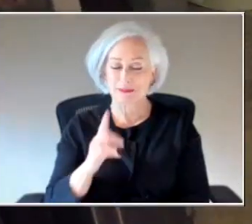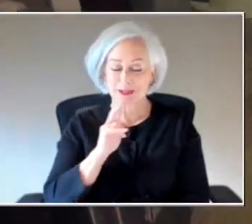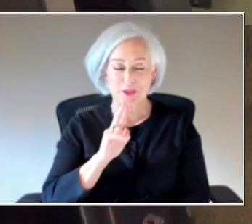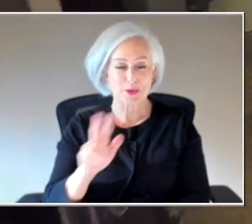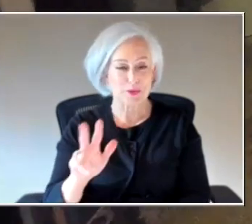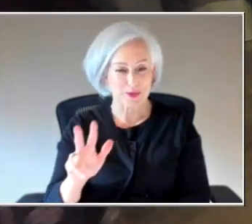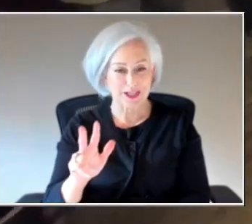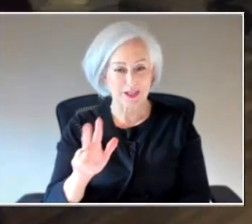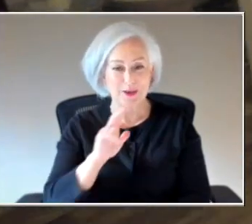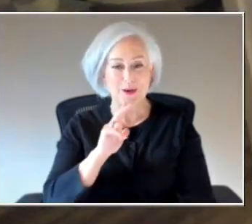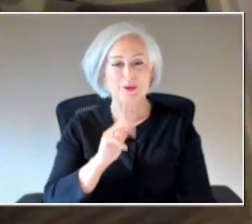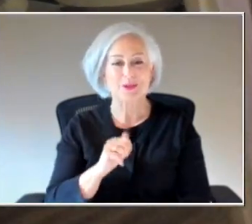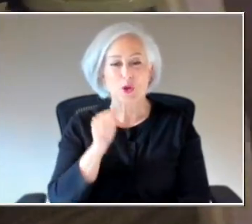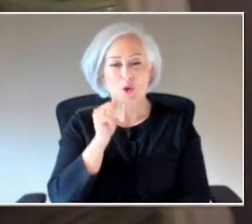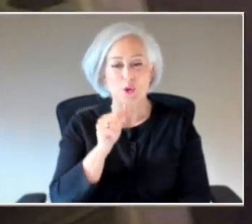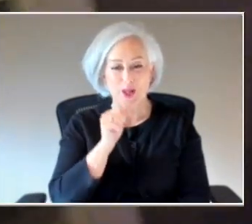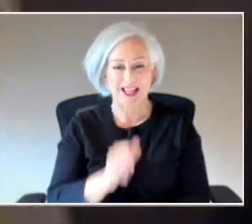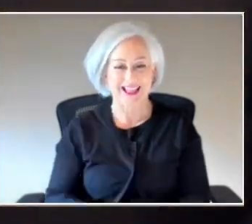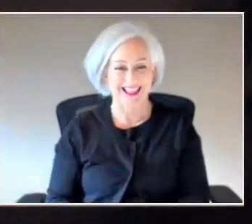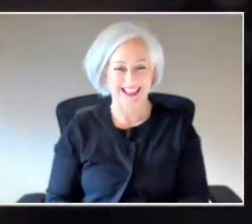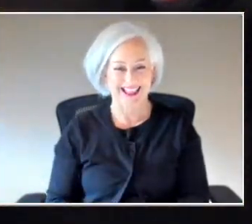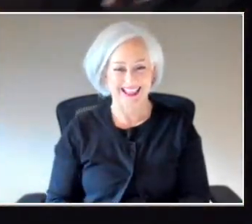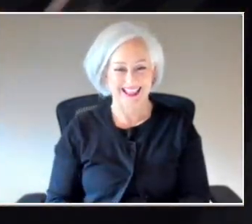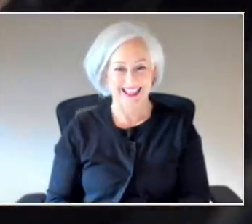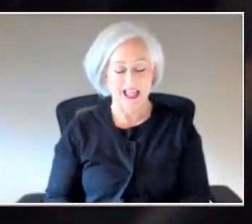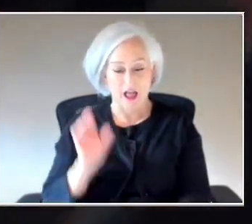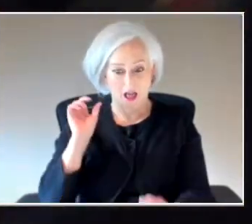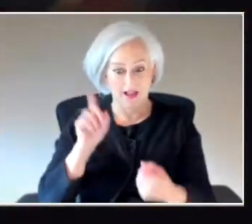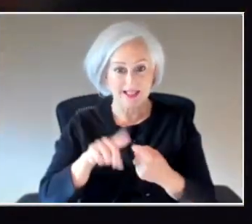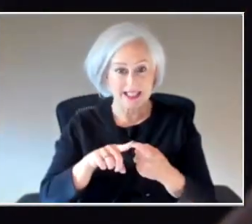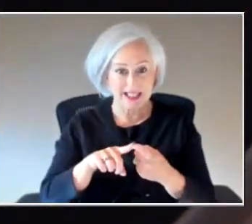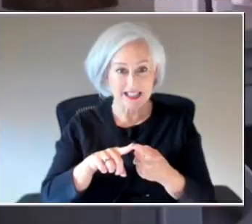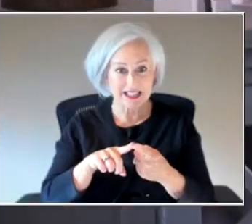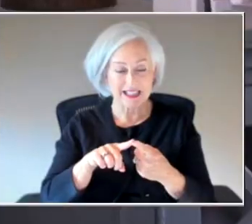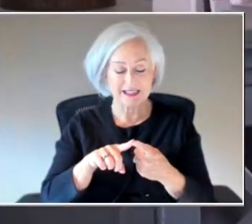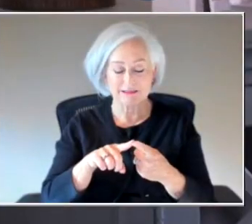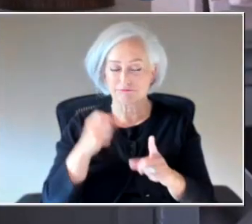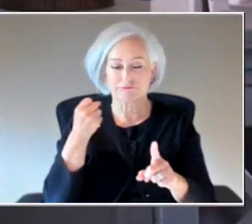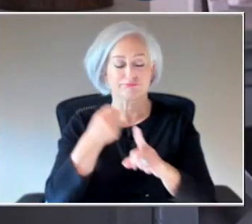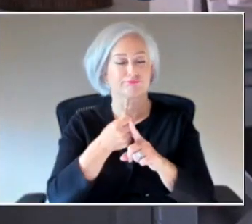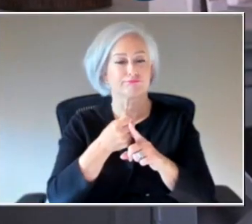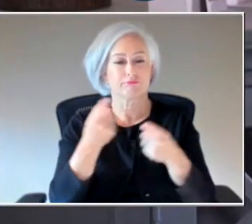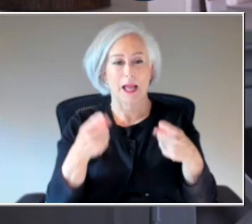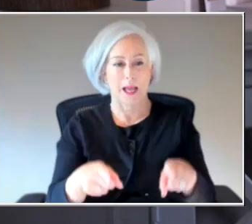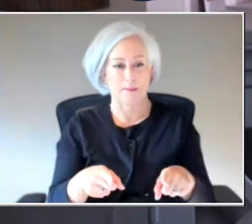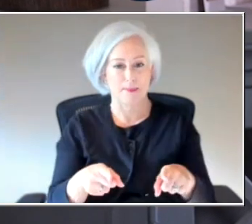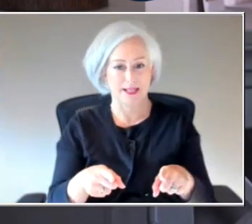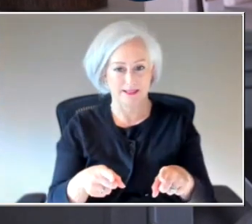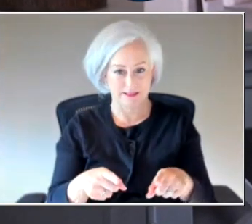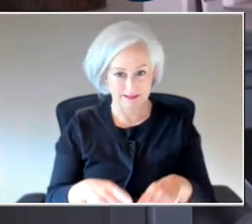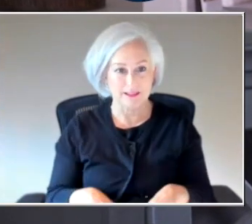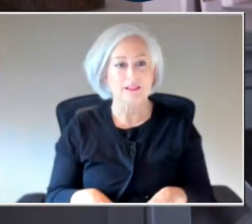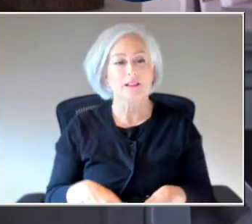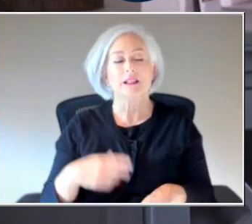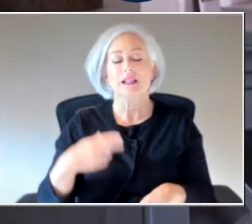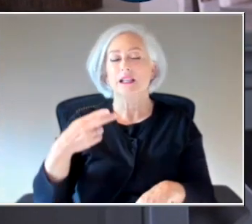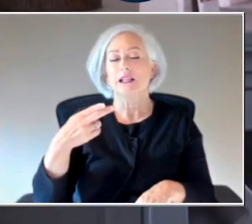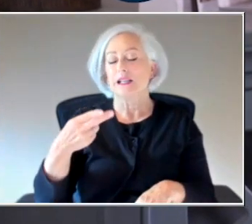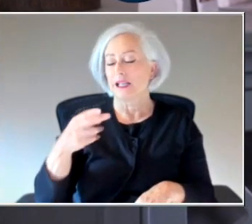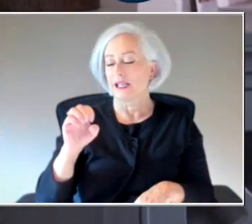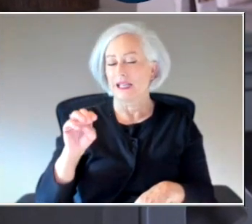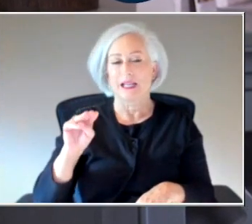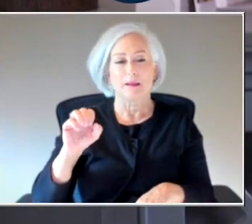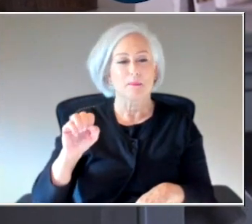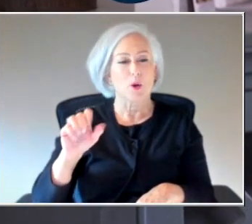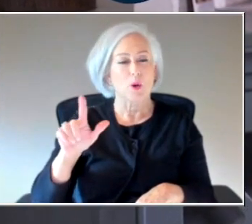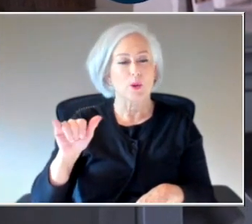You got me! Until one day she wasn't. HUS, which essentially shuts the kidneys down. So all in a matter of